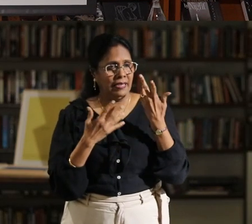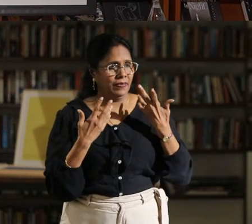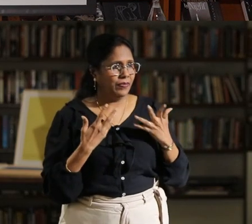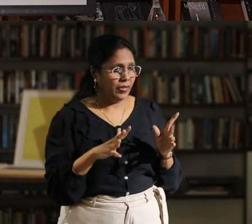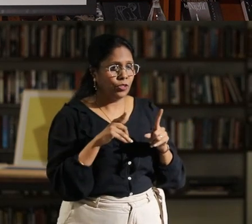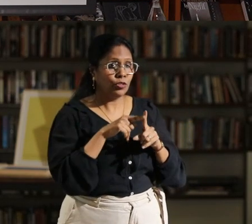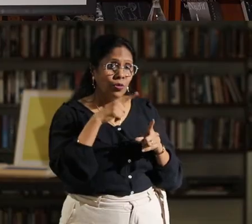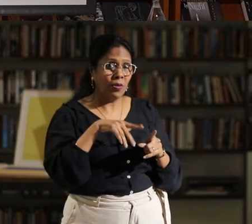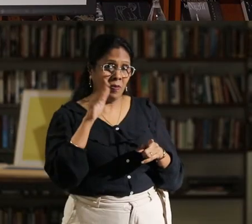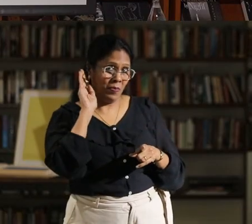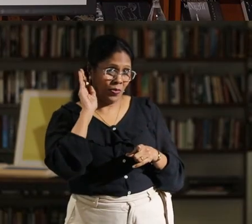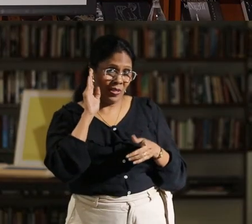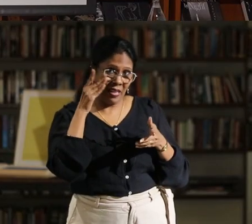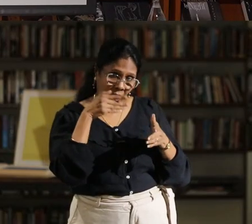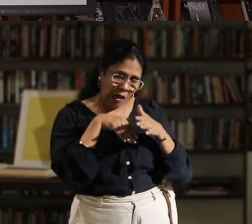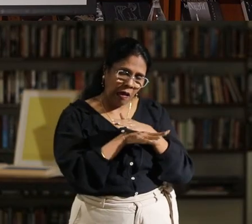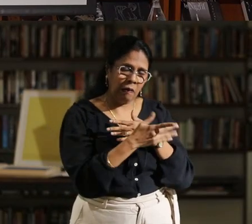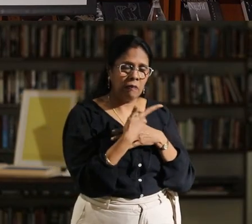music itself.